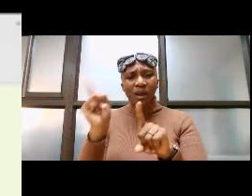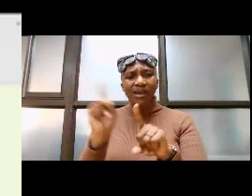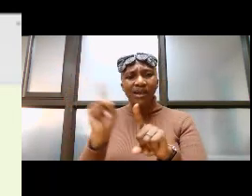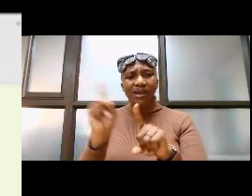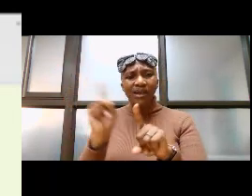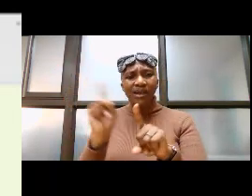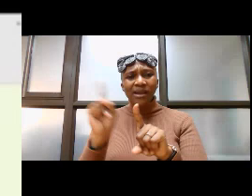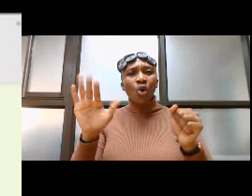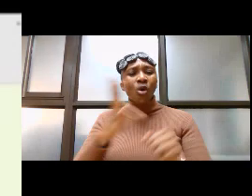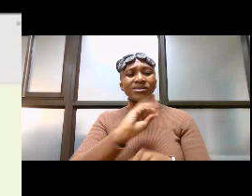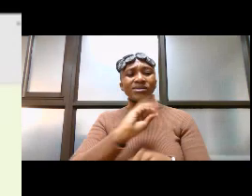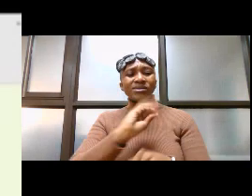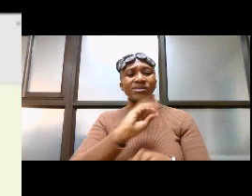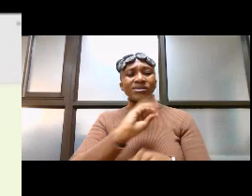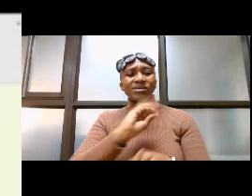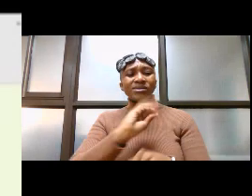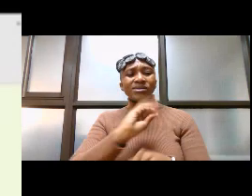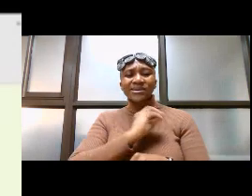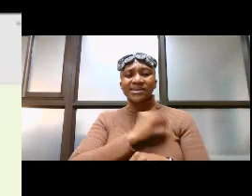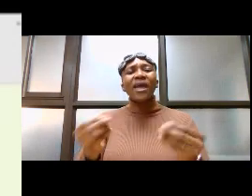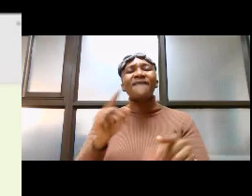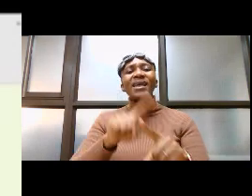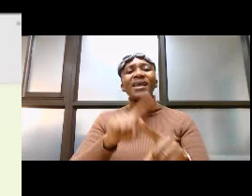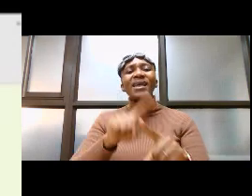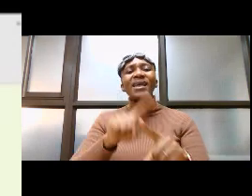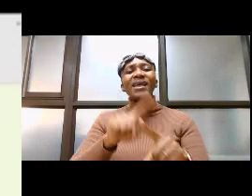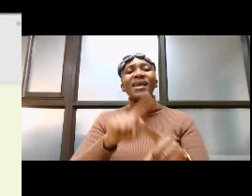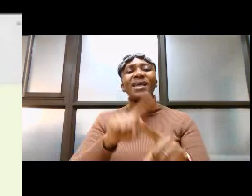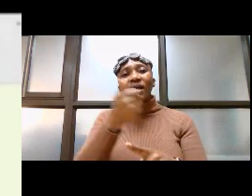another example where a disability is